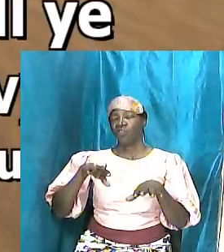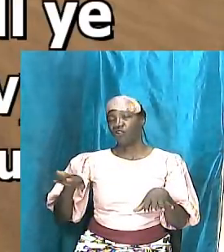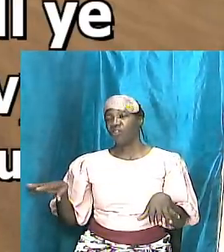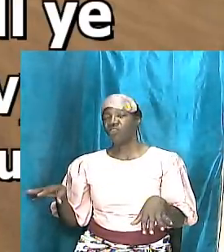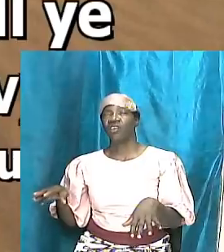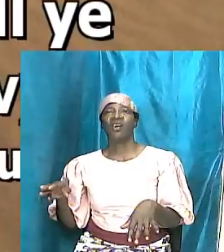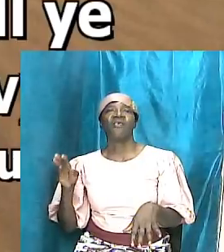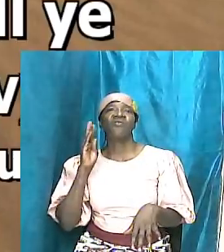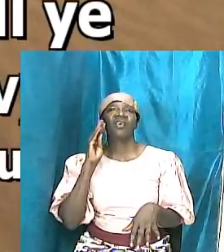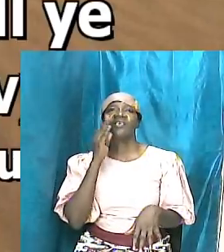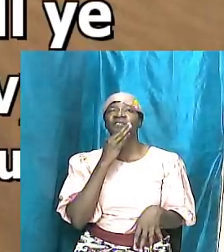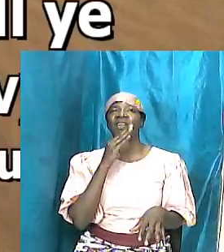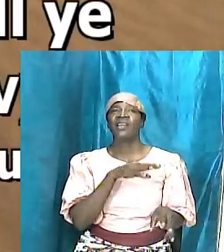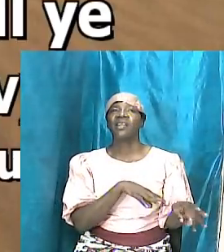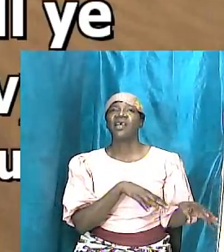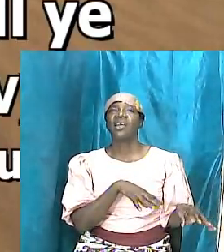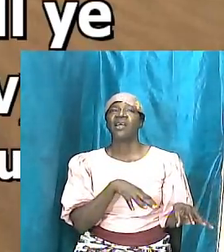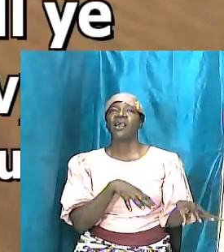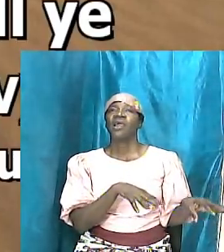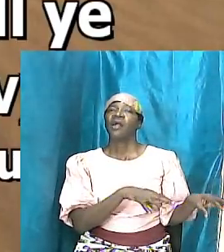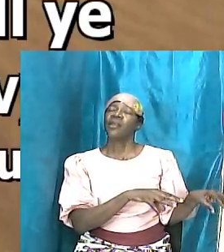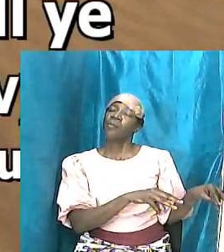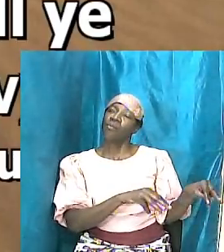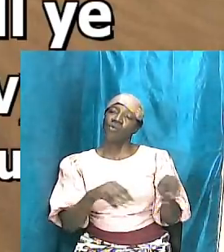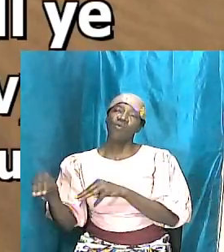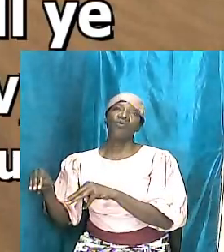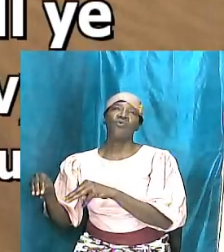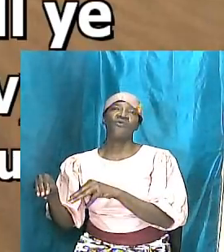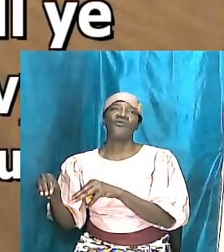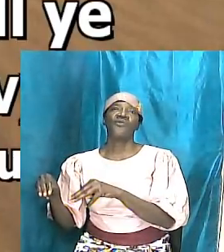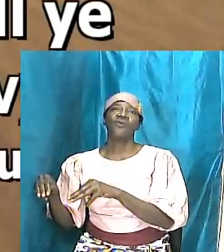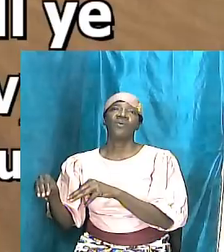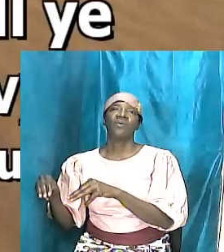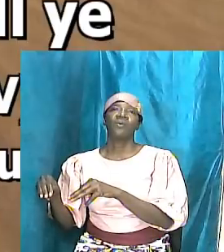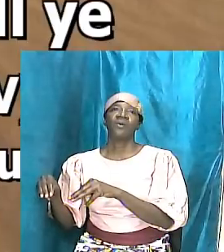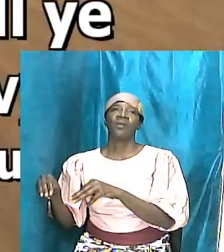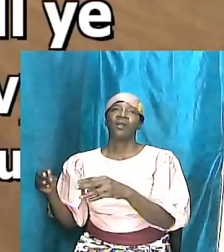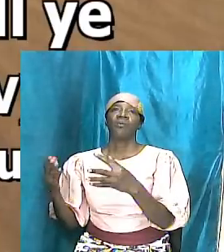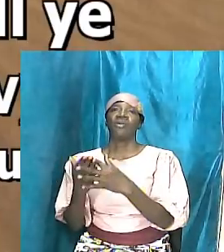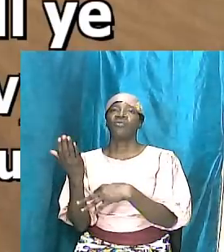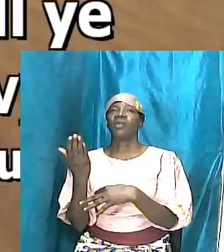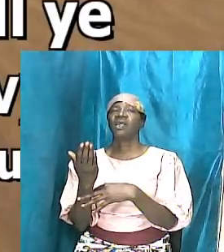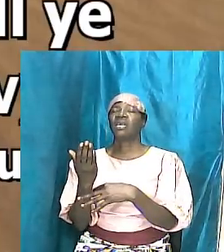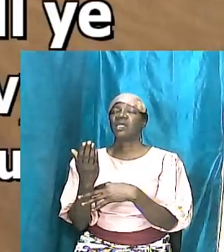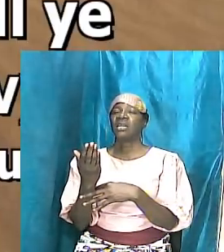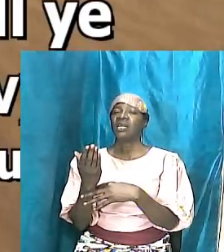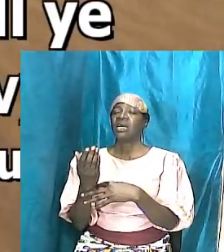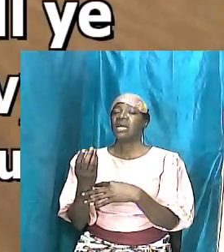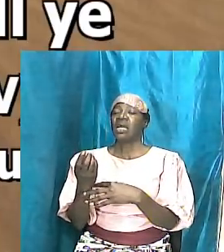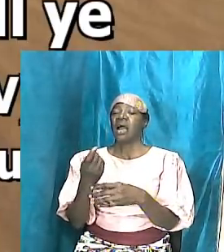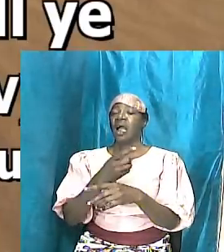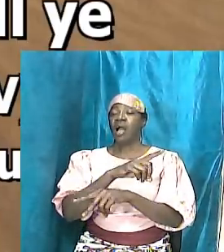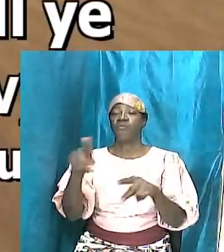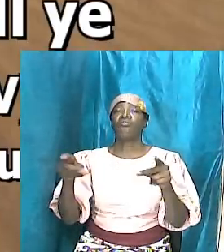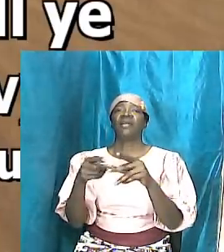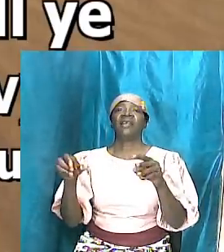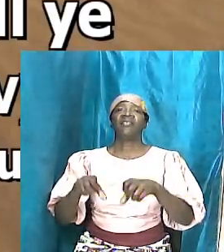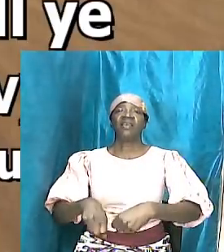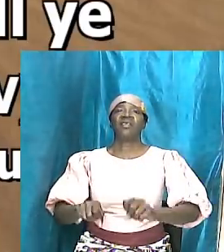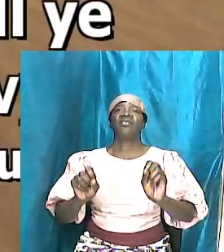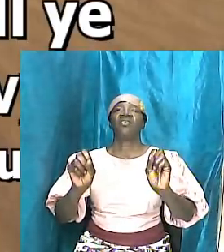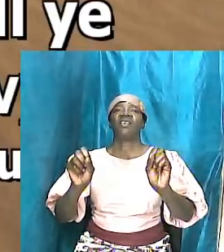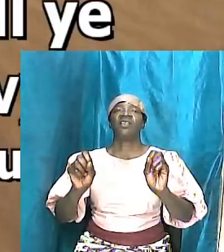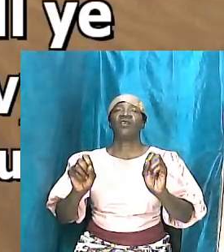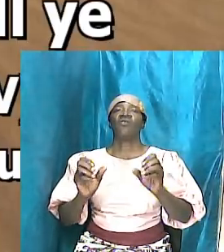turn and encamp before Phileos, between Migdal and the sea, over against